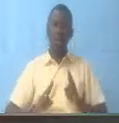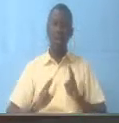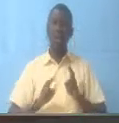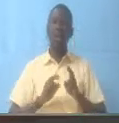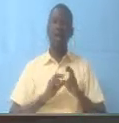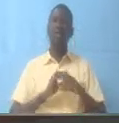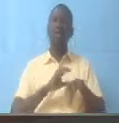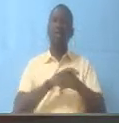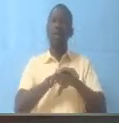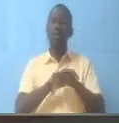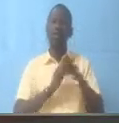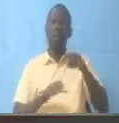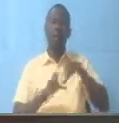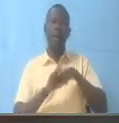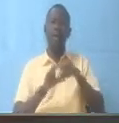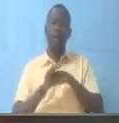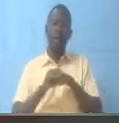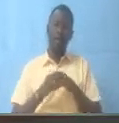in